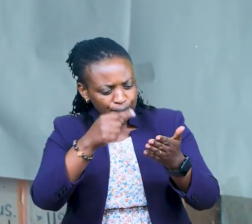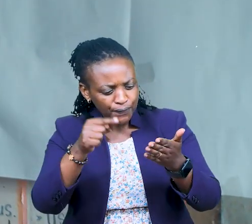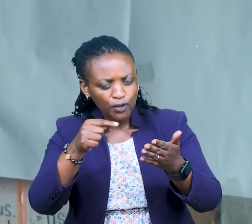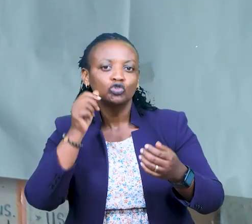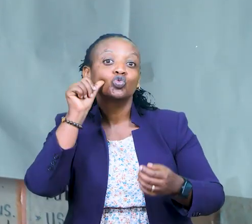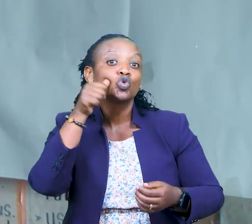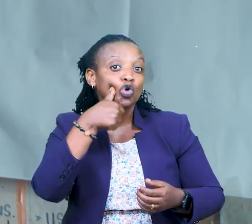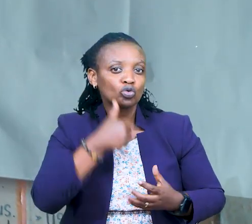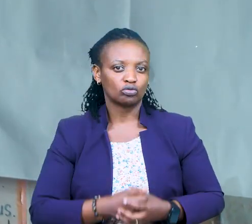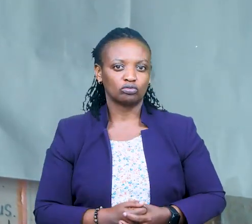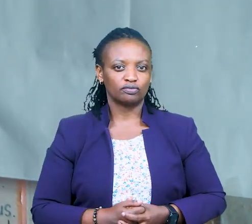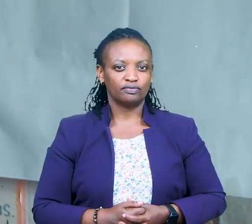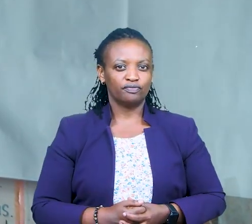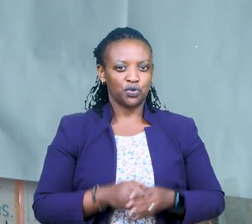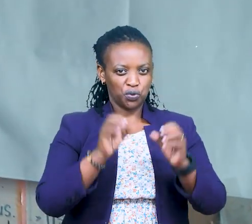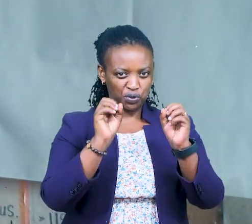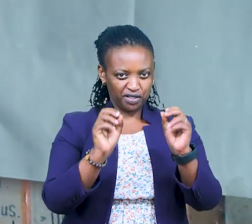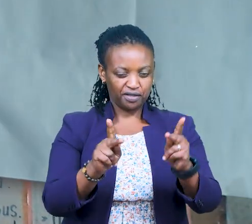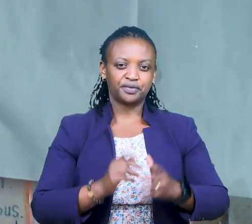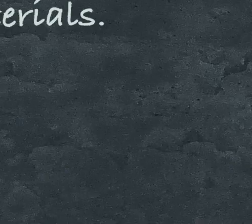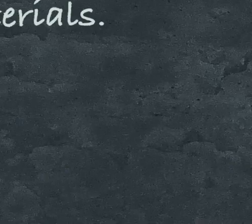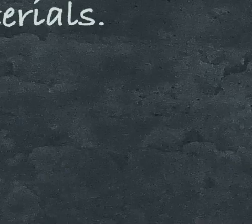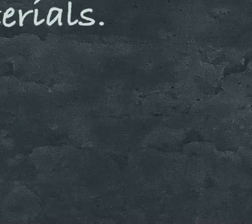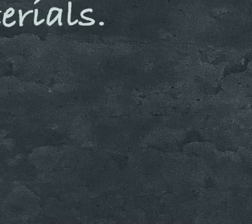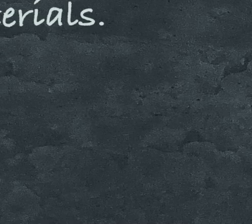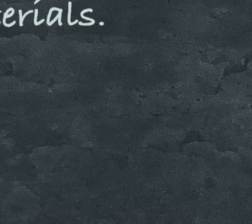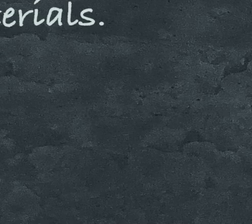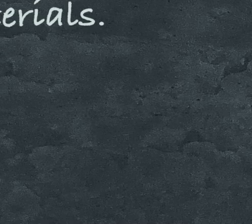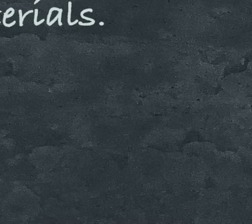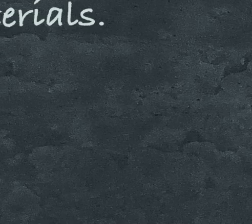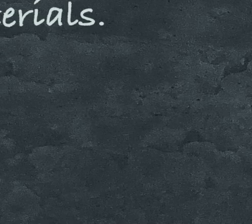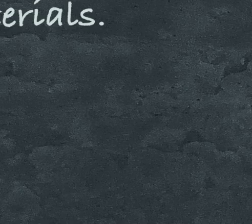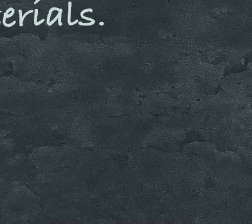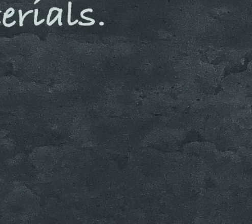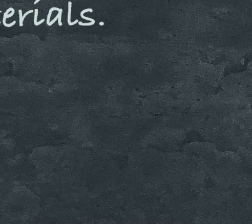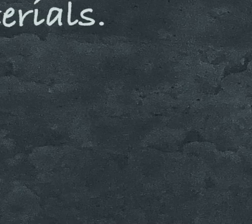you tomorrow, right? Okay.